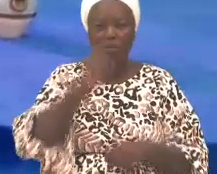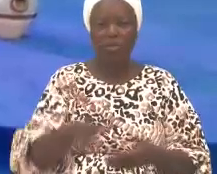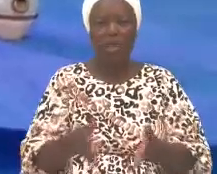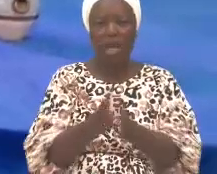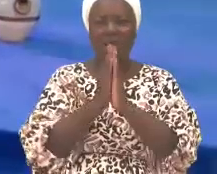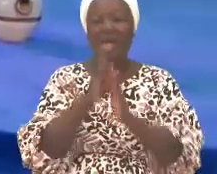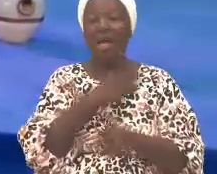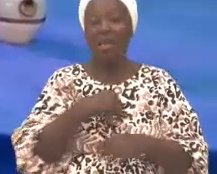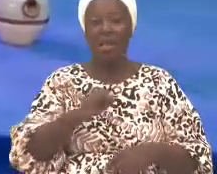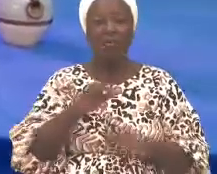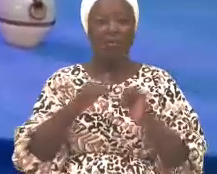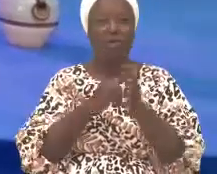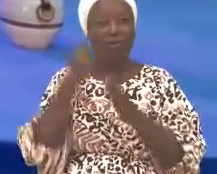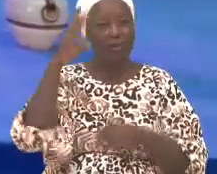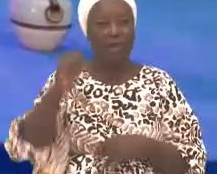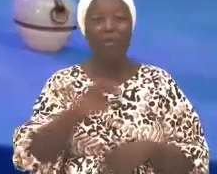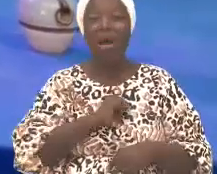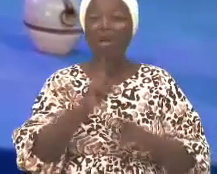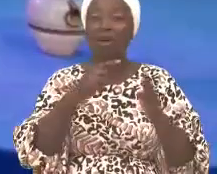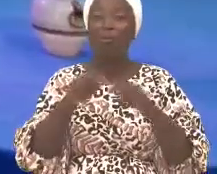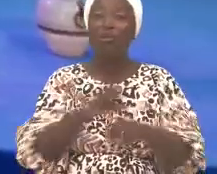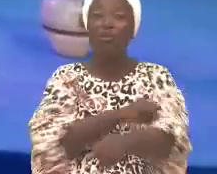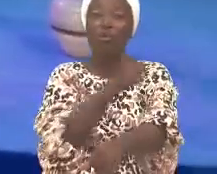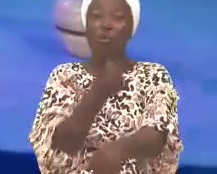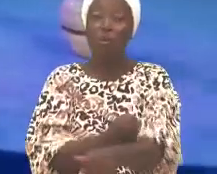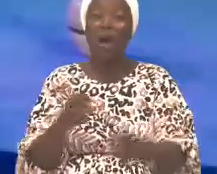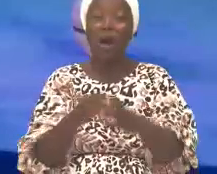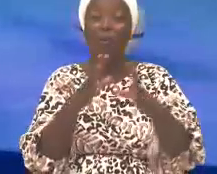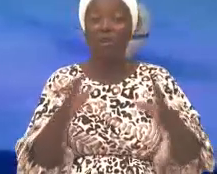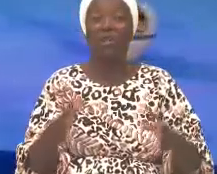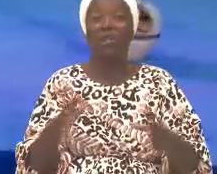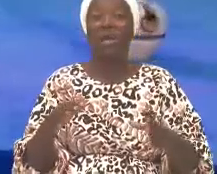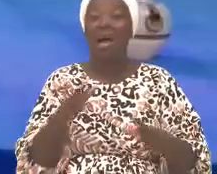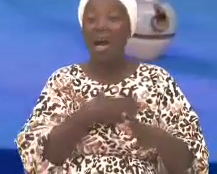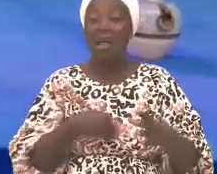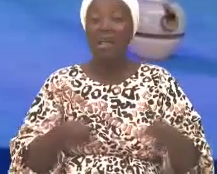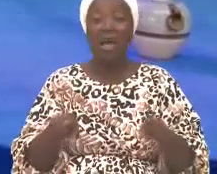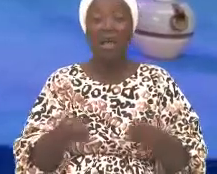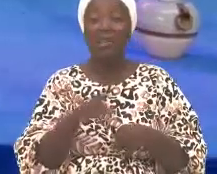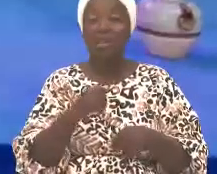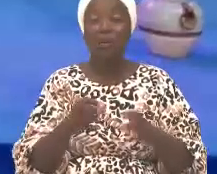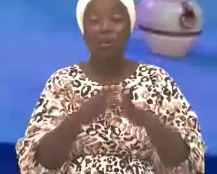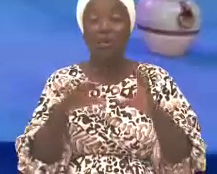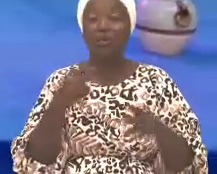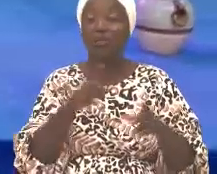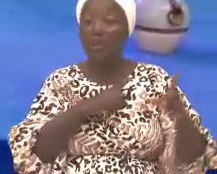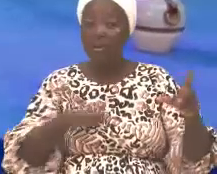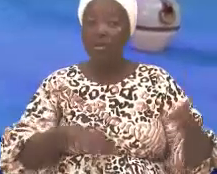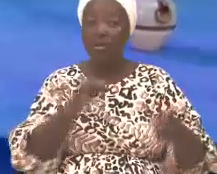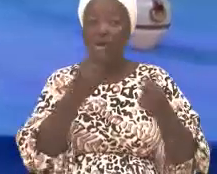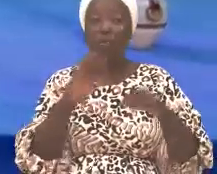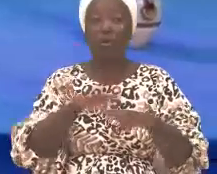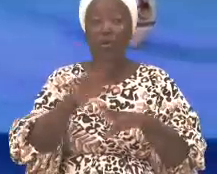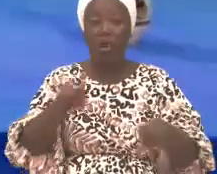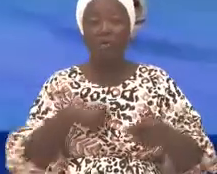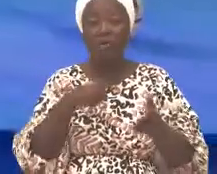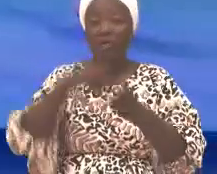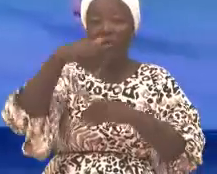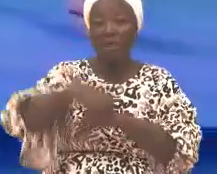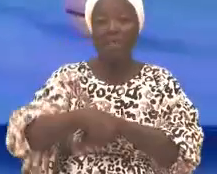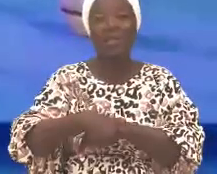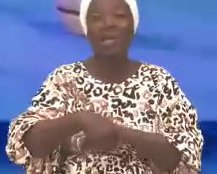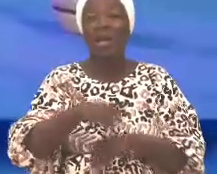for them. I talk of super abundance, and the abundance of the Lord is coming upon your life tonight. They